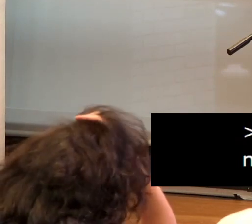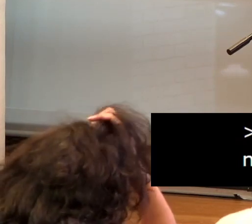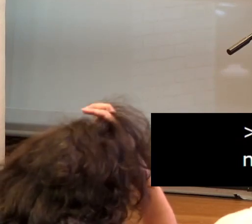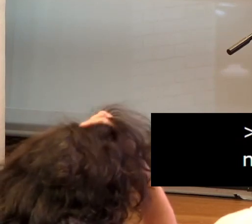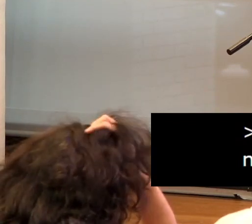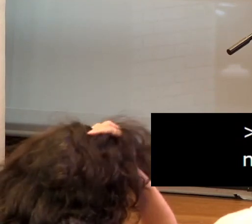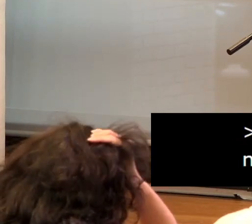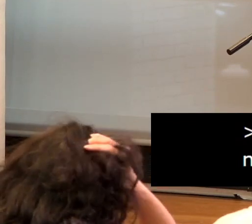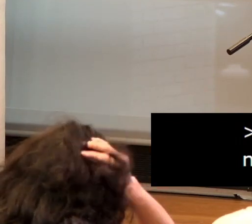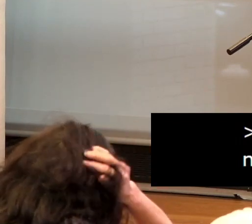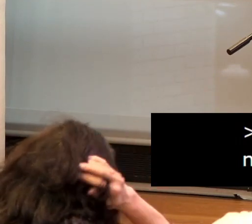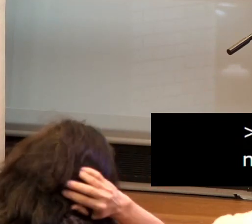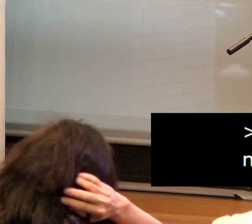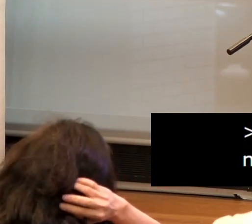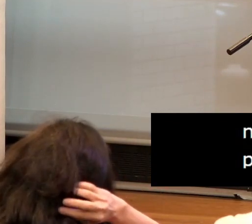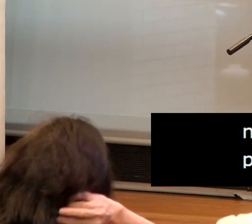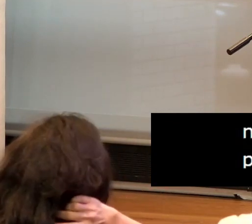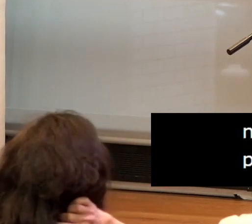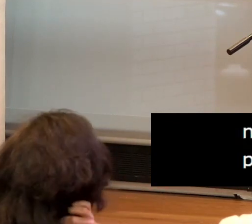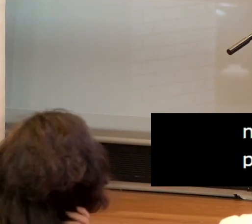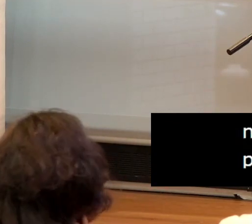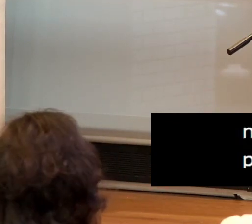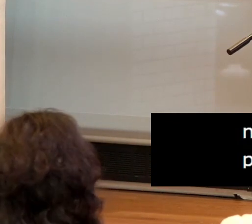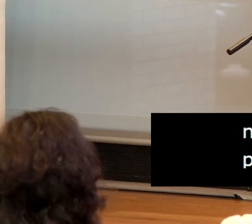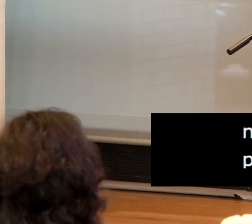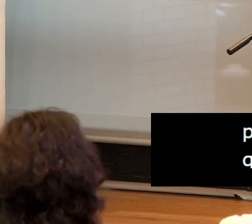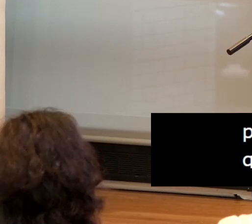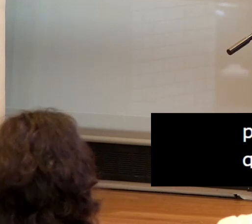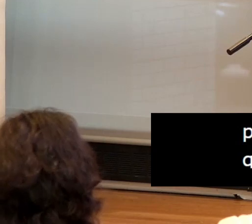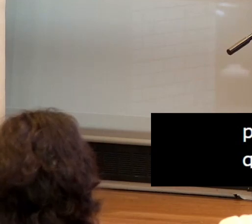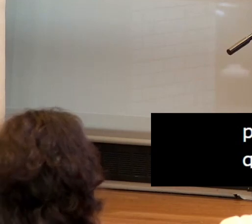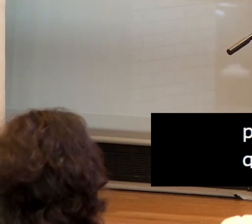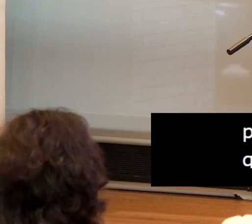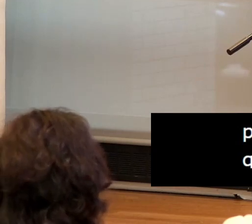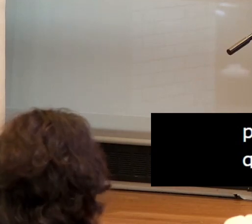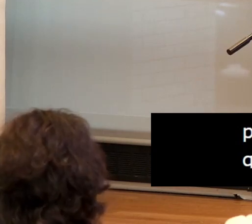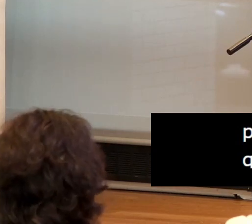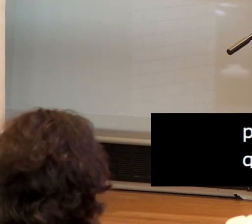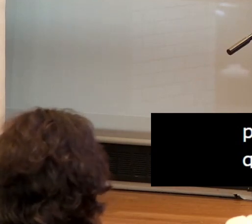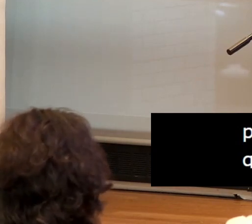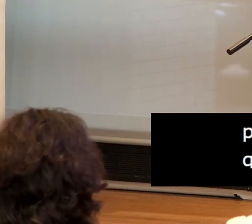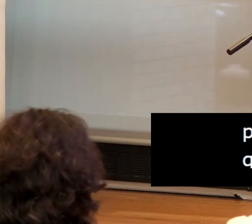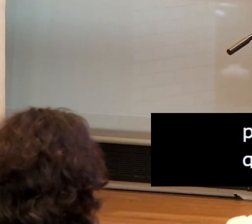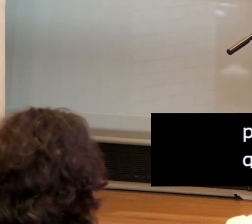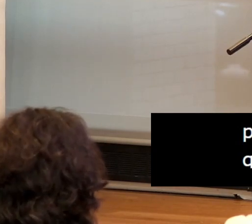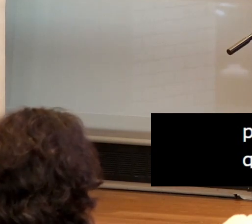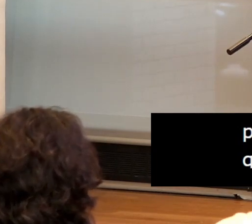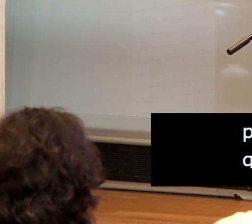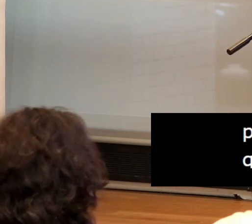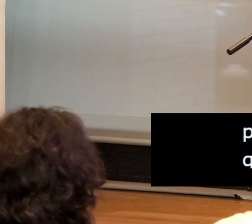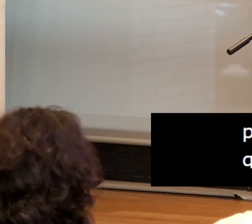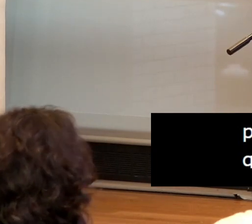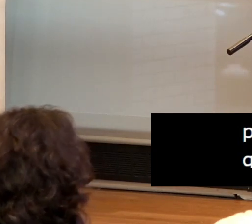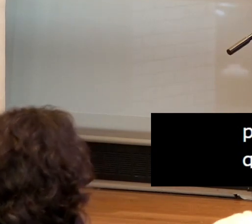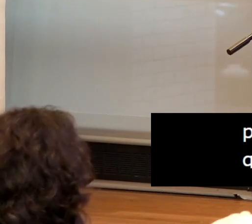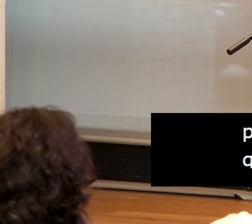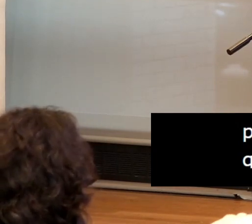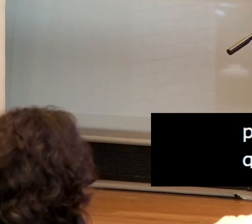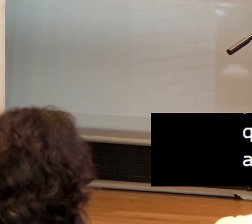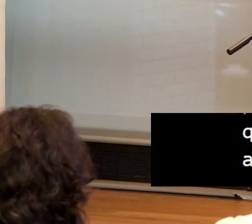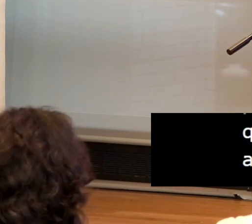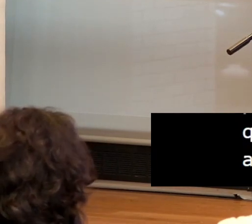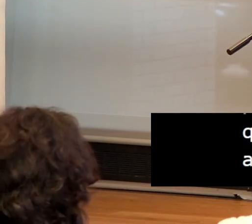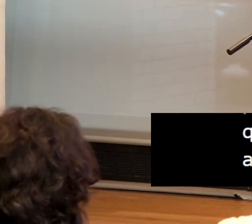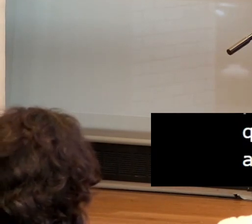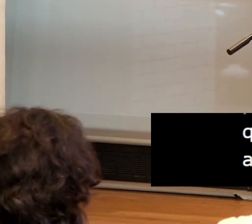listening lessons. That's a really key thing. We've already done a few already for a variety of reasons, but this one today, in my opinion, is